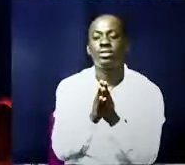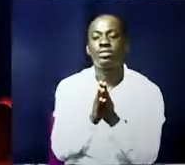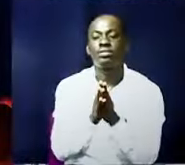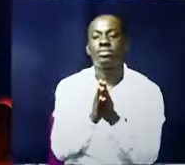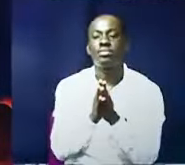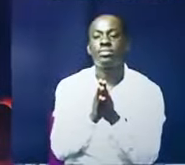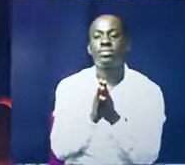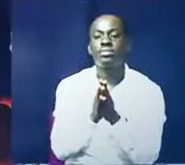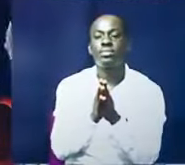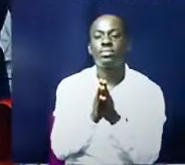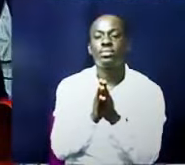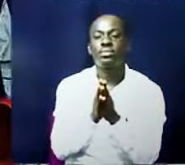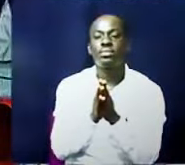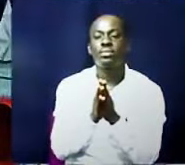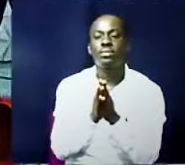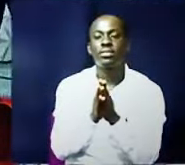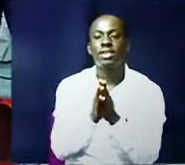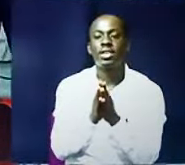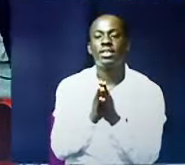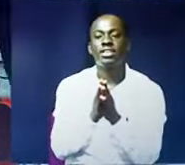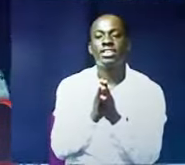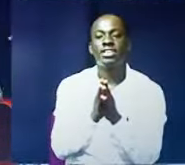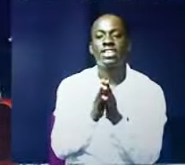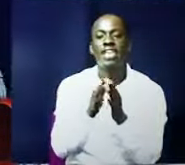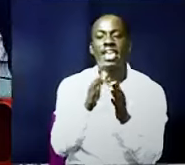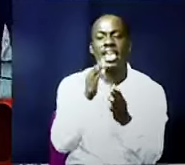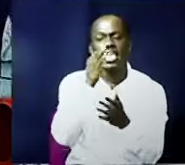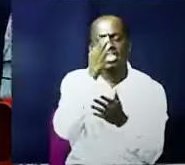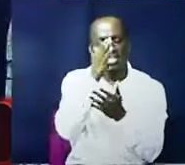Sometimes, ask their wives. You ask their